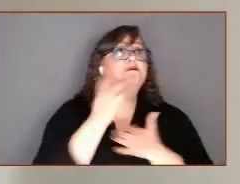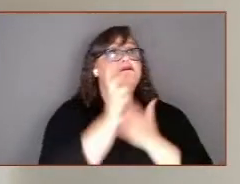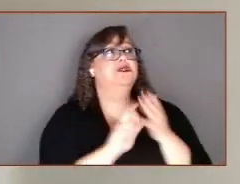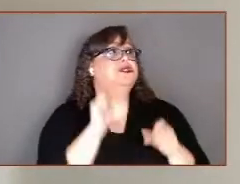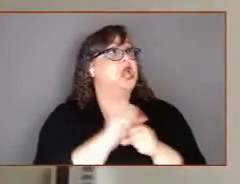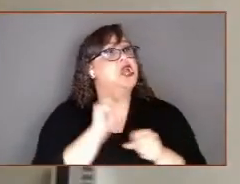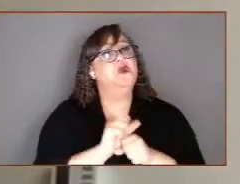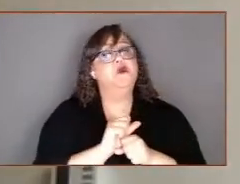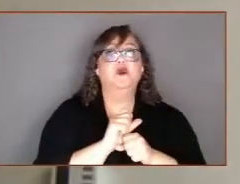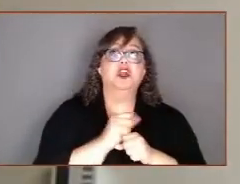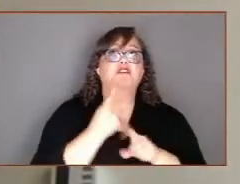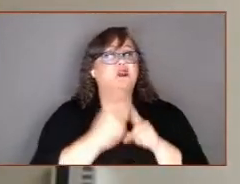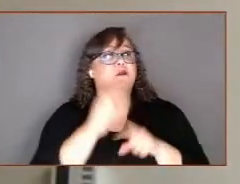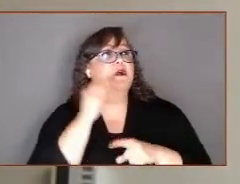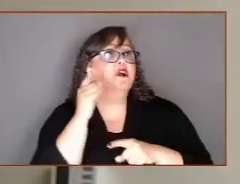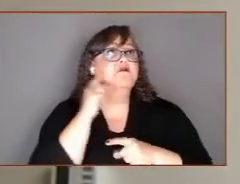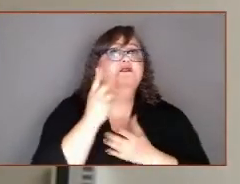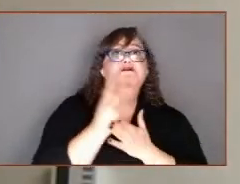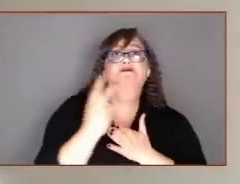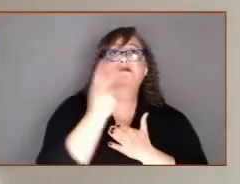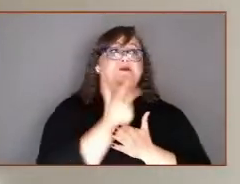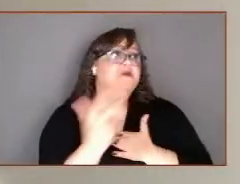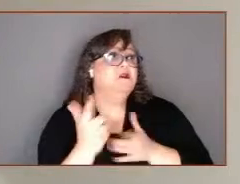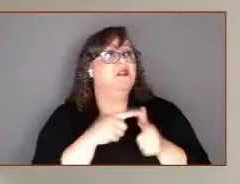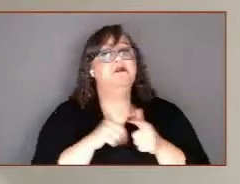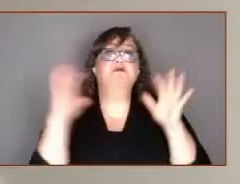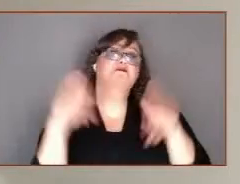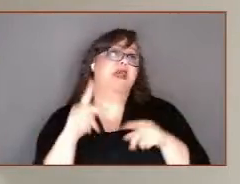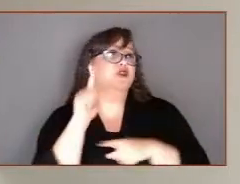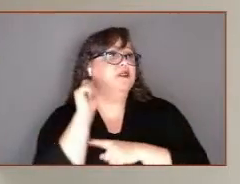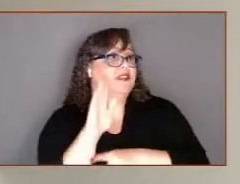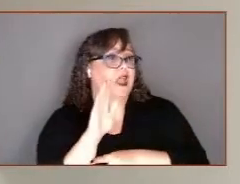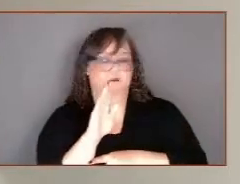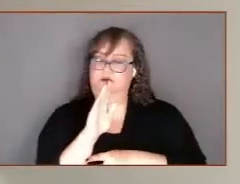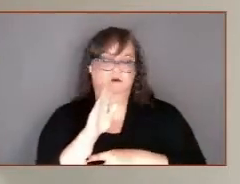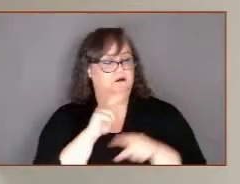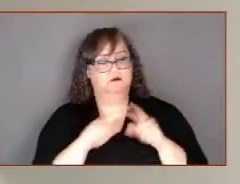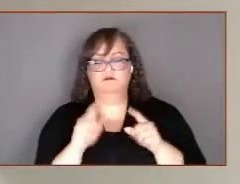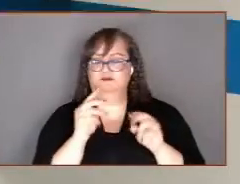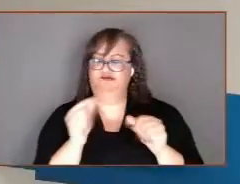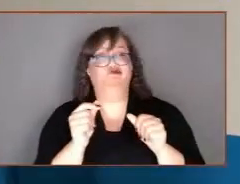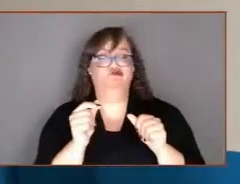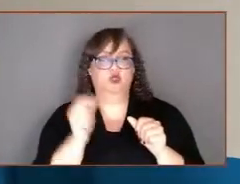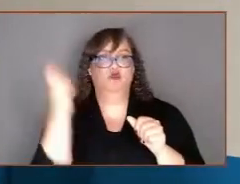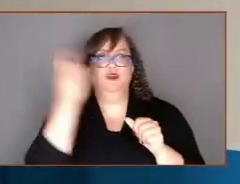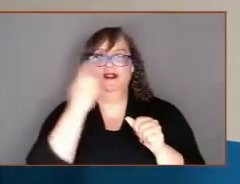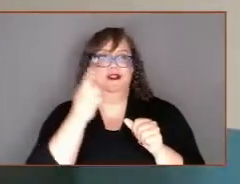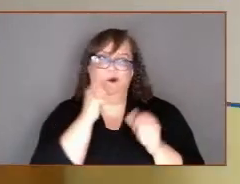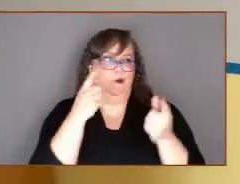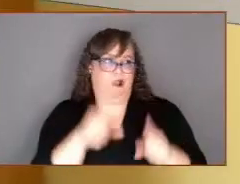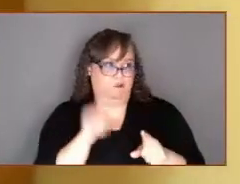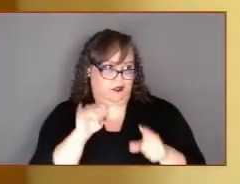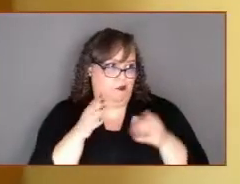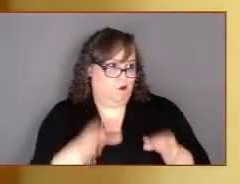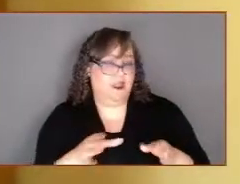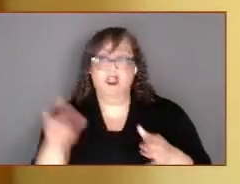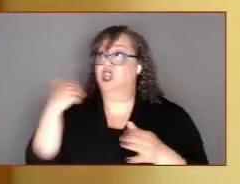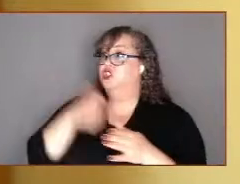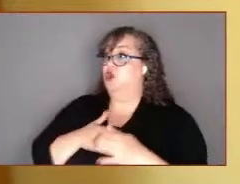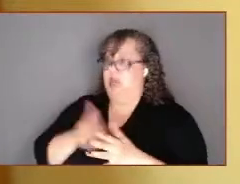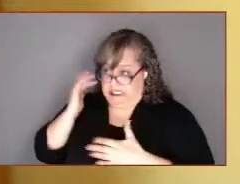home for a couple weeks and then go back and get access to our lab again. But it became evident that that wasn't going to happen. So we rushed over, collected all